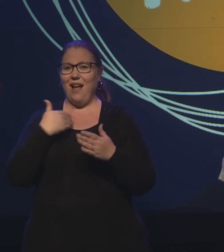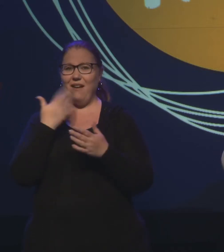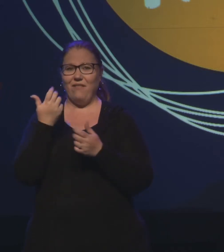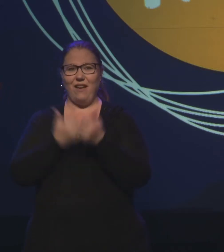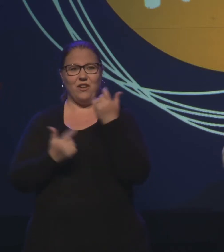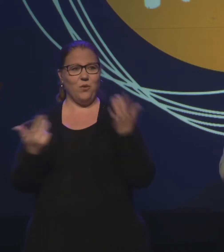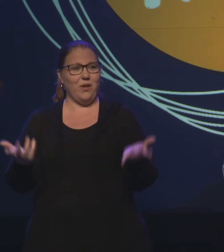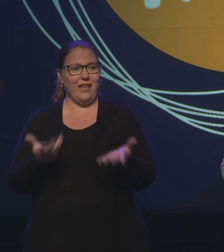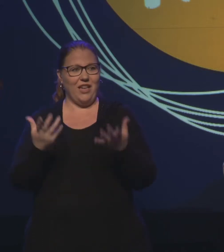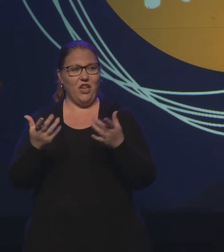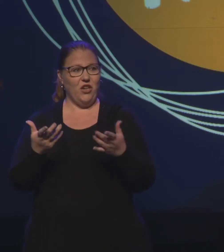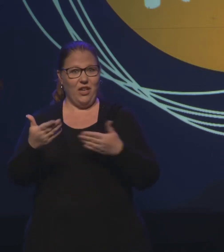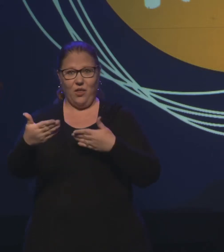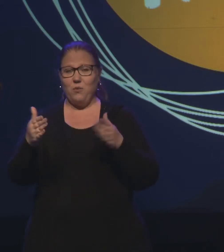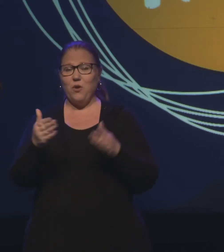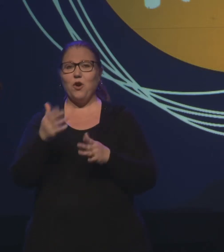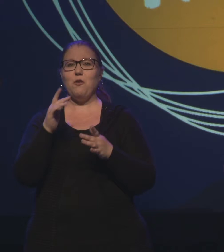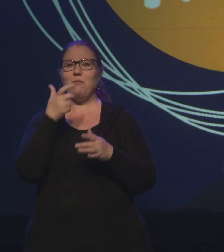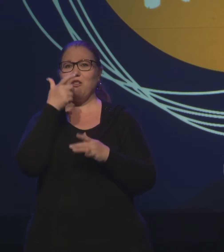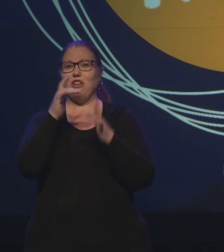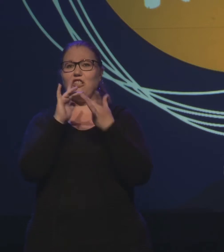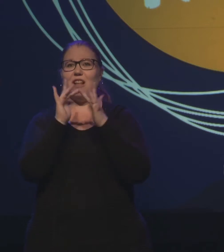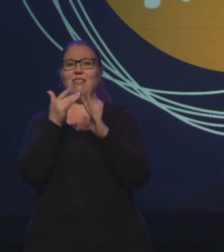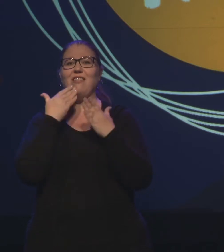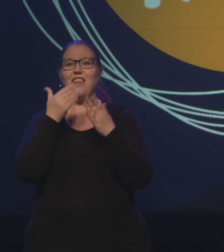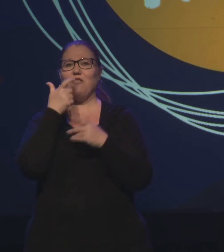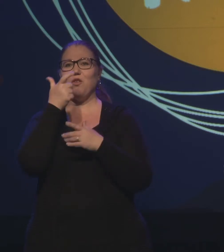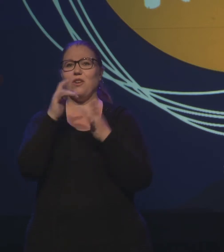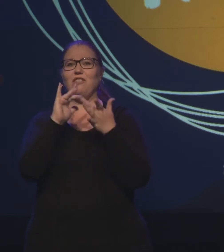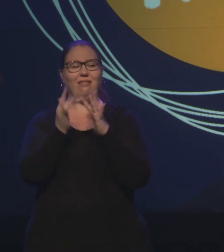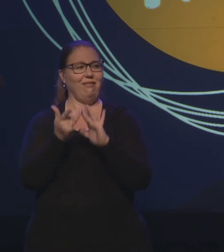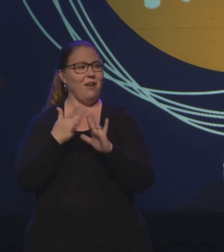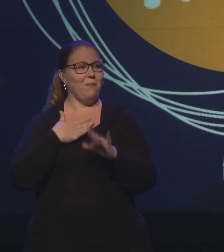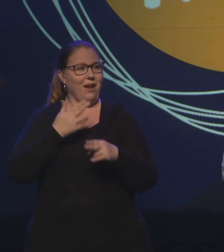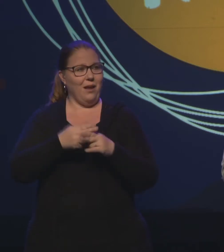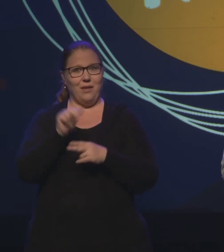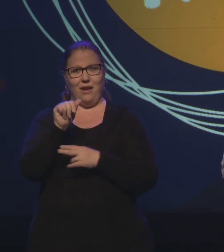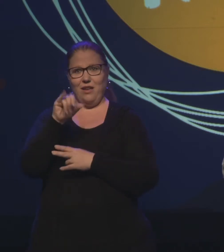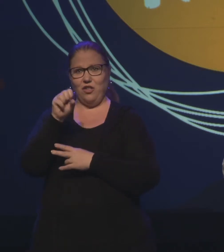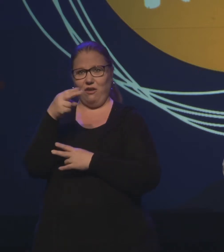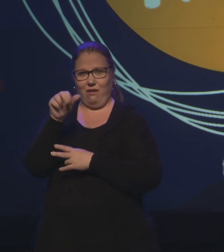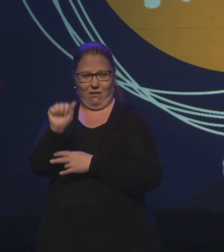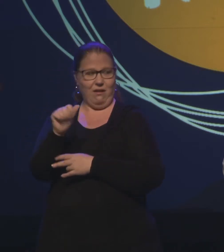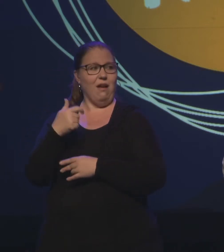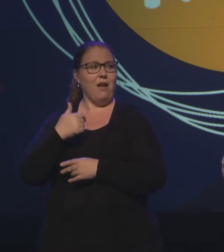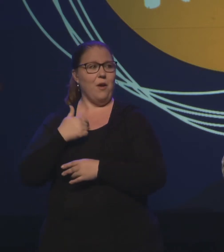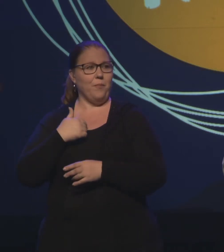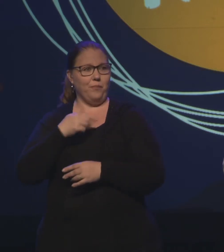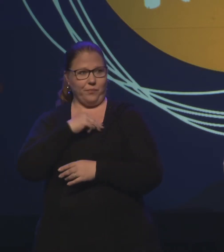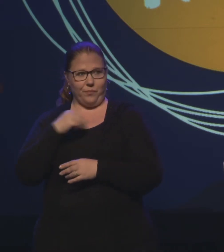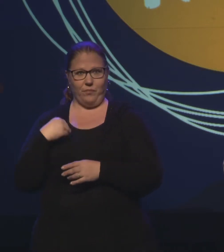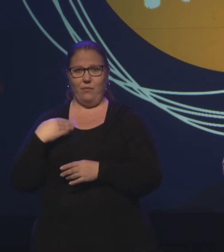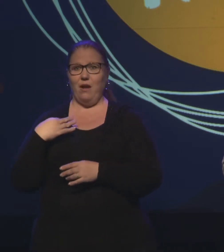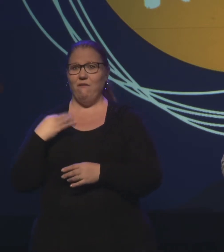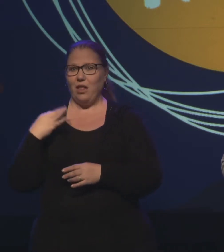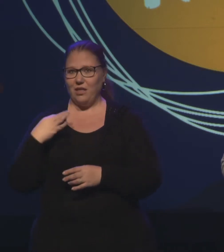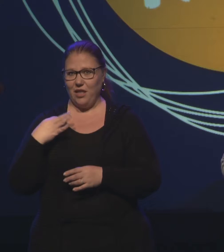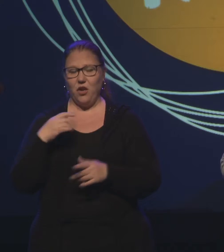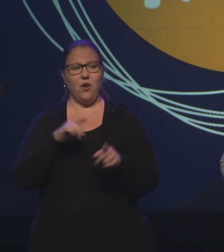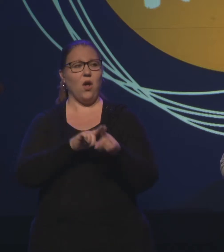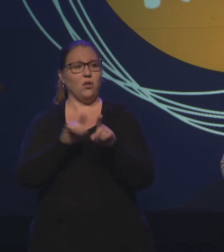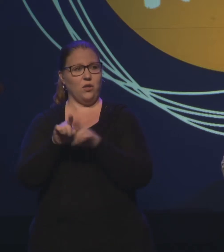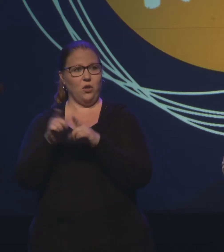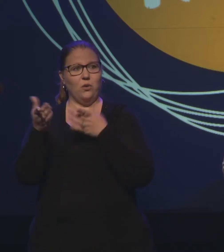in the room and online. Thank you so much for tuning in. My name is Aisha Thomas. I am a member volunteer and